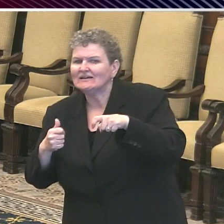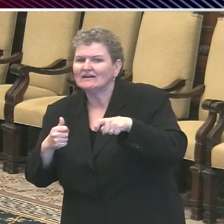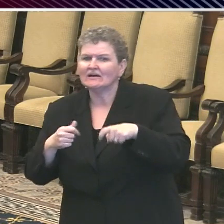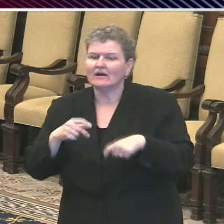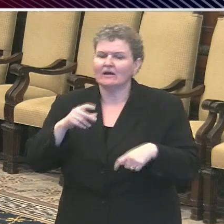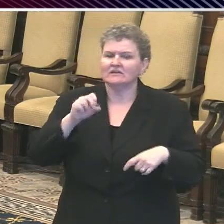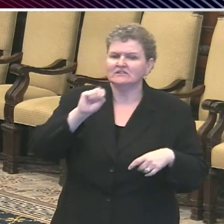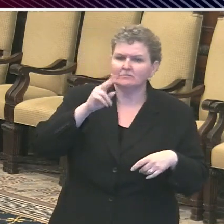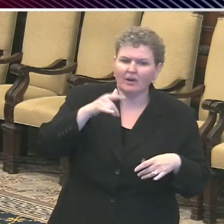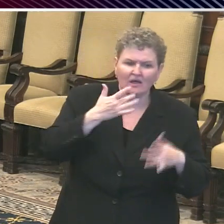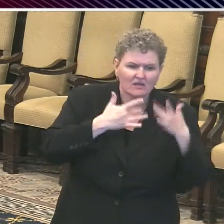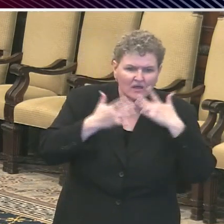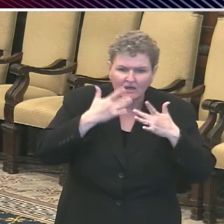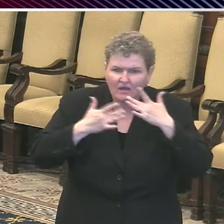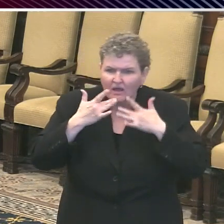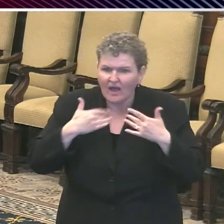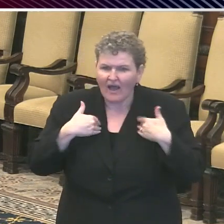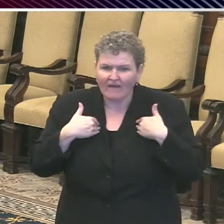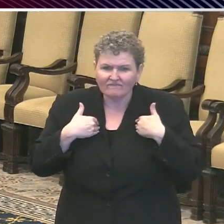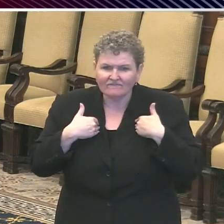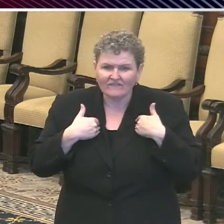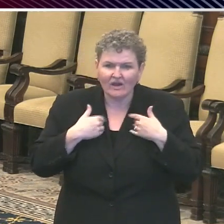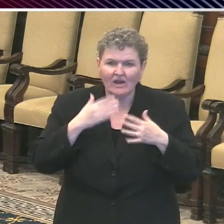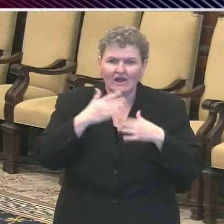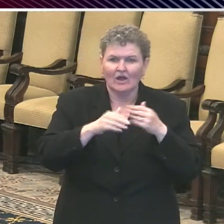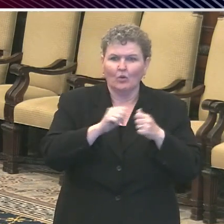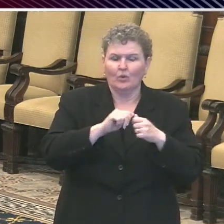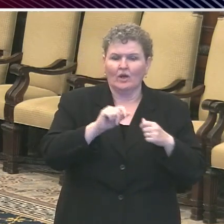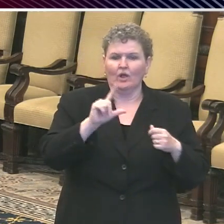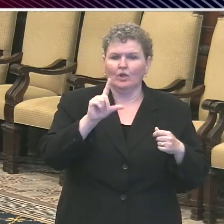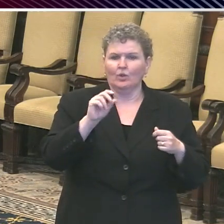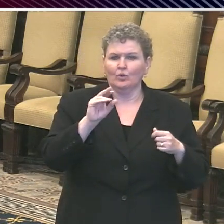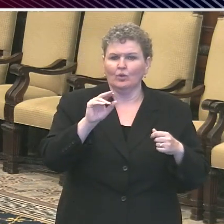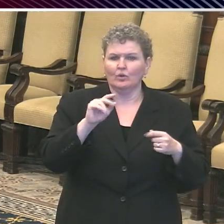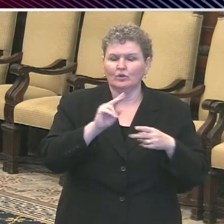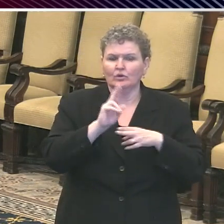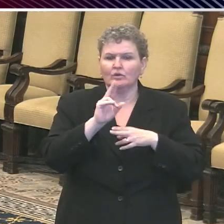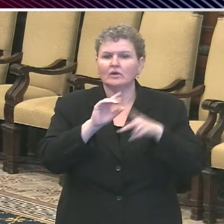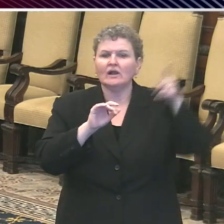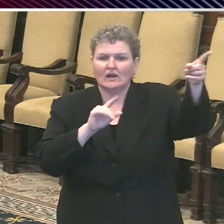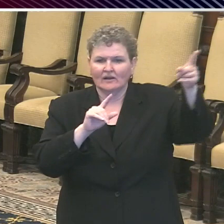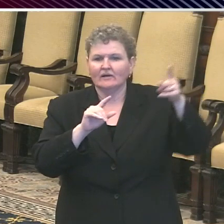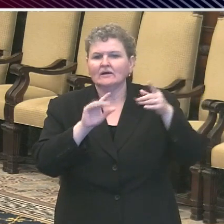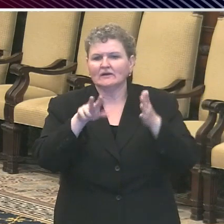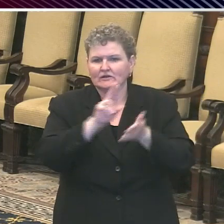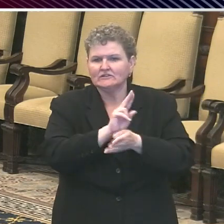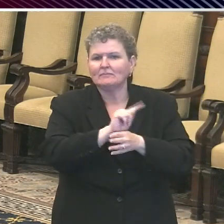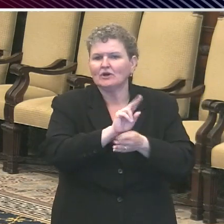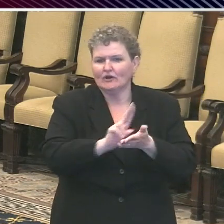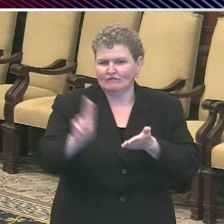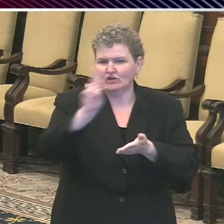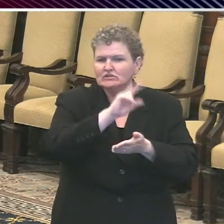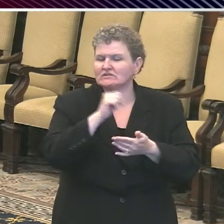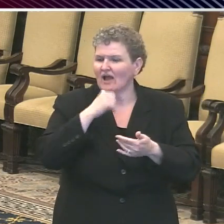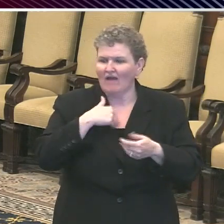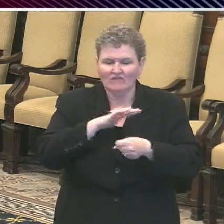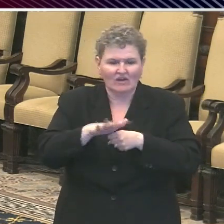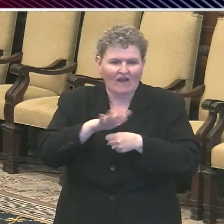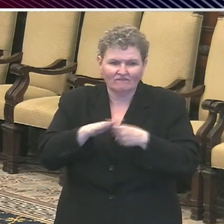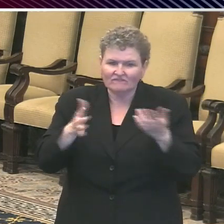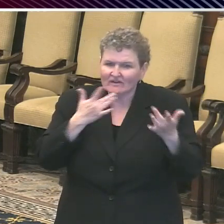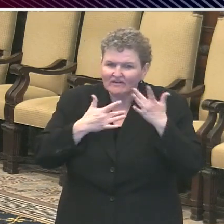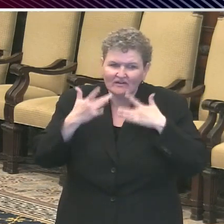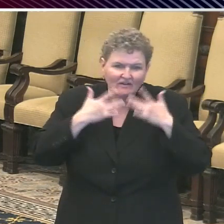The specialty supplies around the Leah Core Center and the medical supplies that were related there. And I think